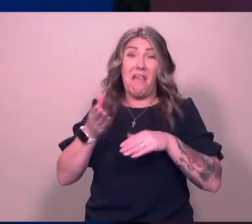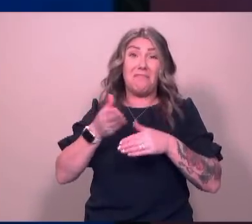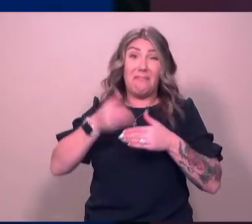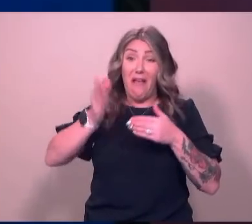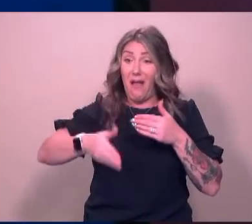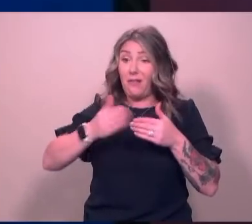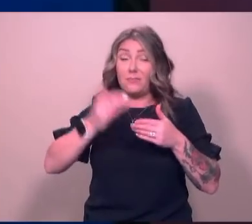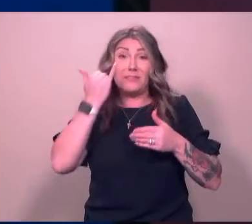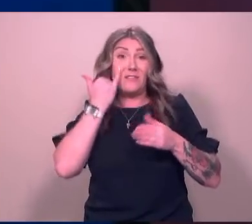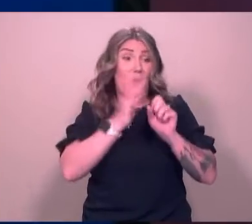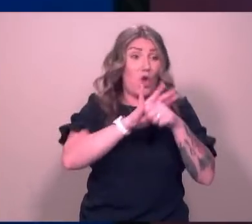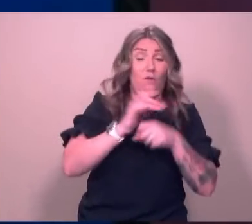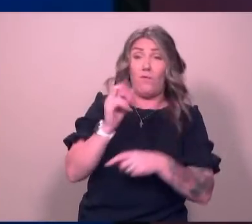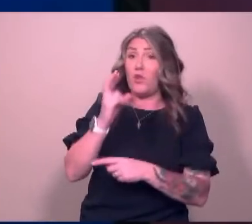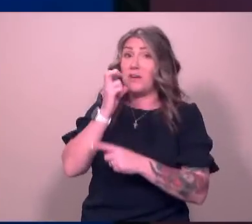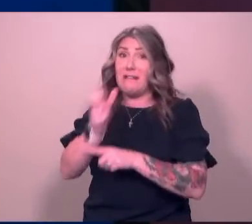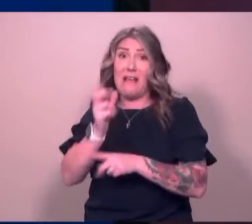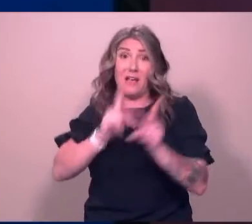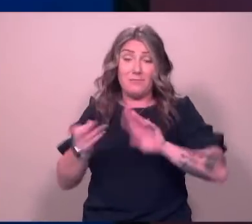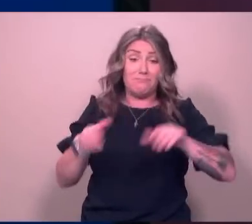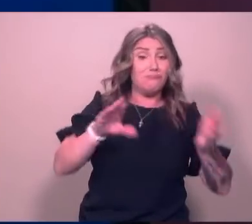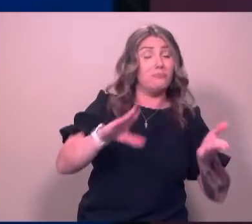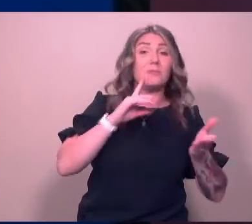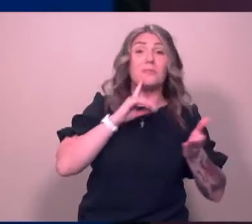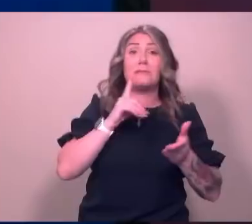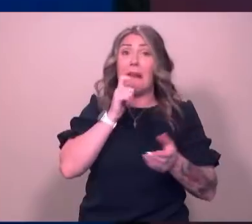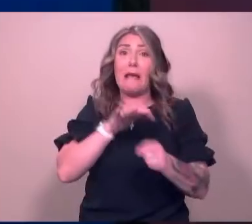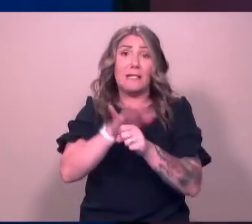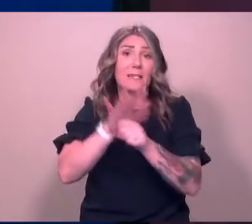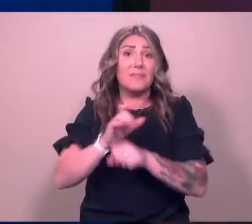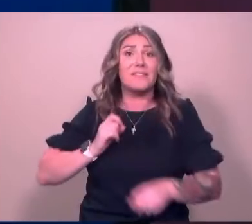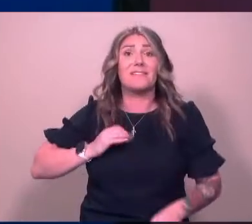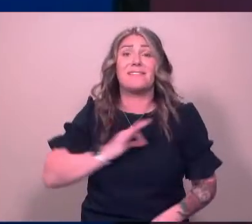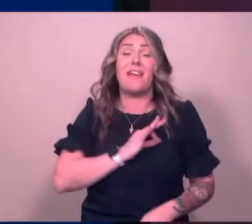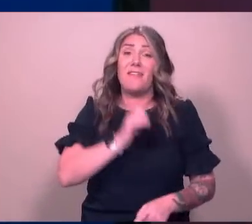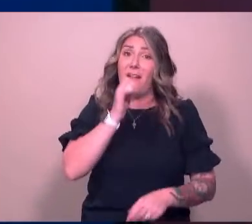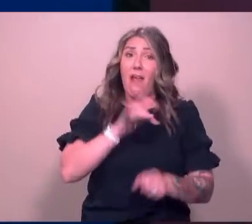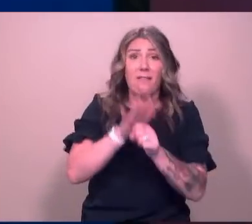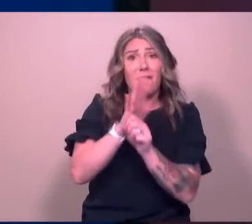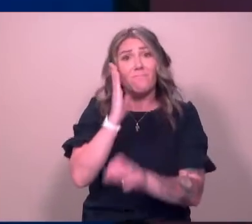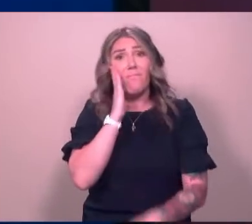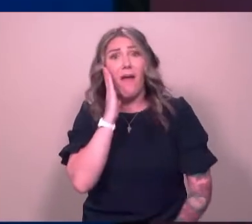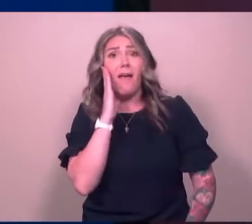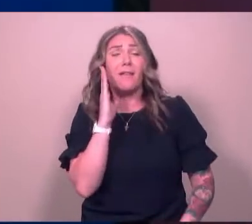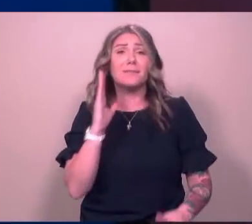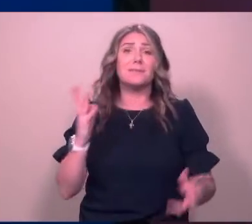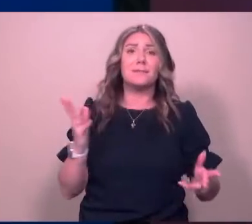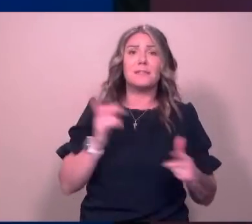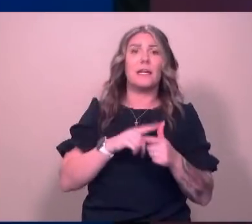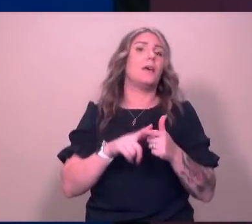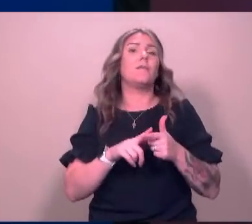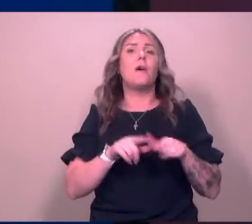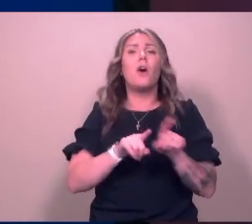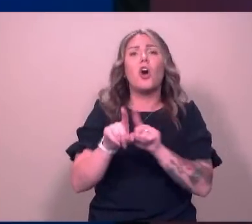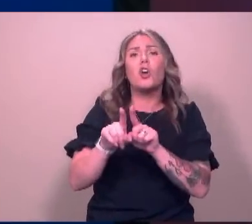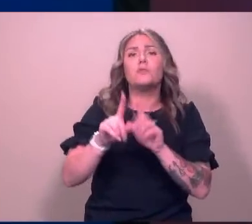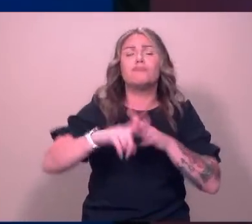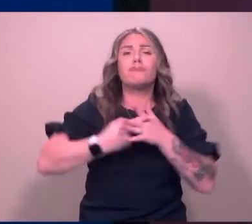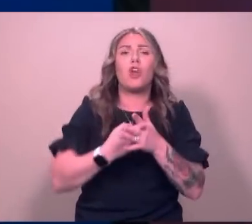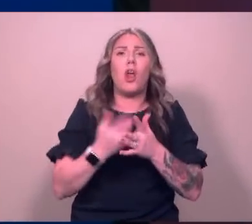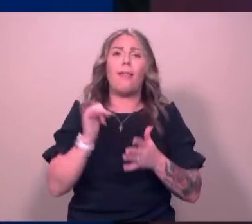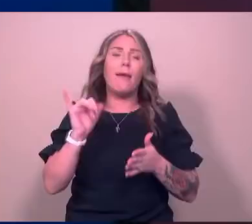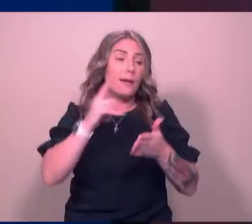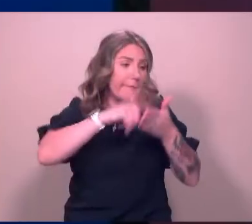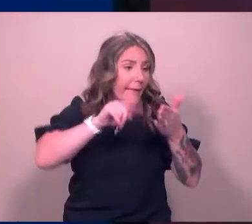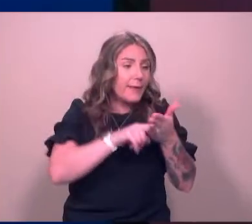or not, because we just don't have enough staff. We don't have enough beds that we can staff. And then we have to also start doing things like canceling